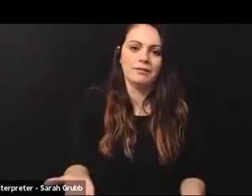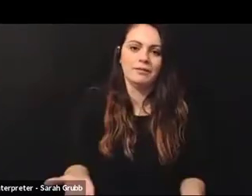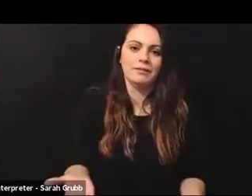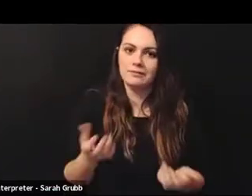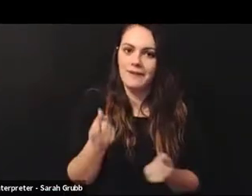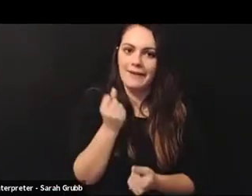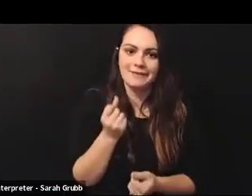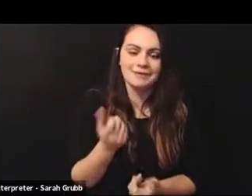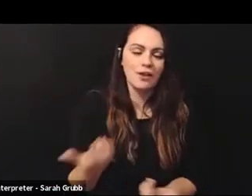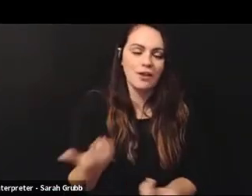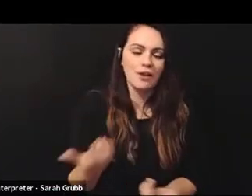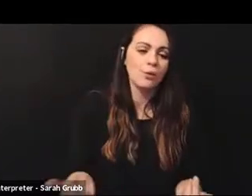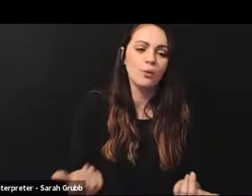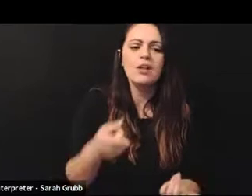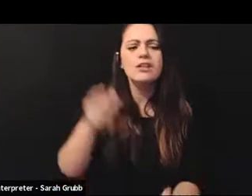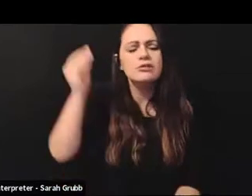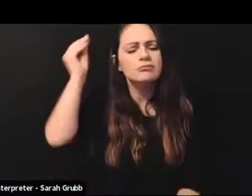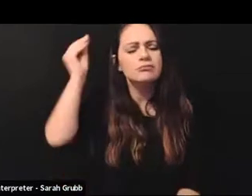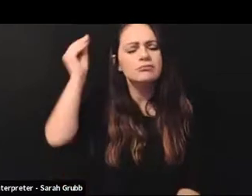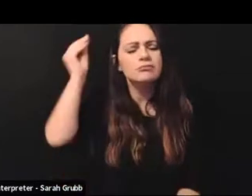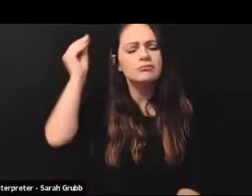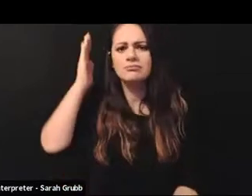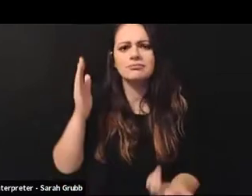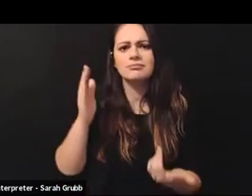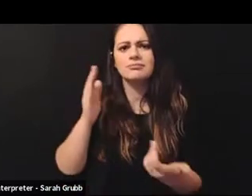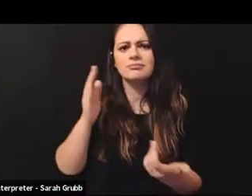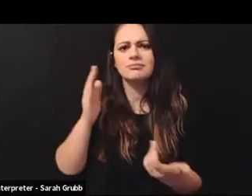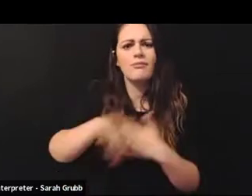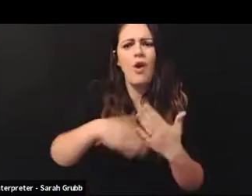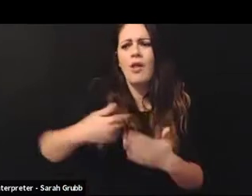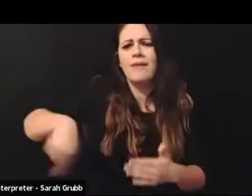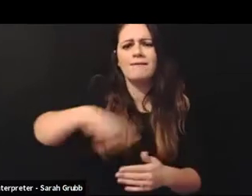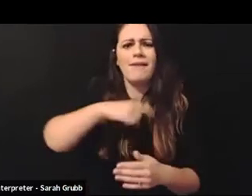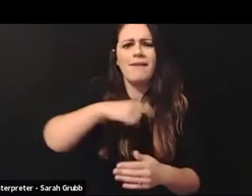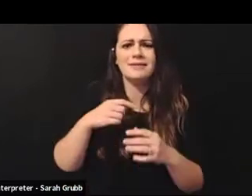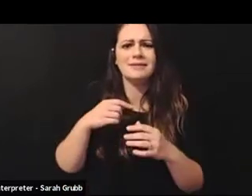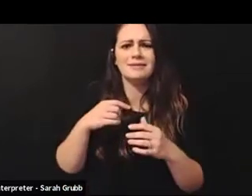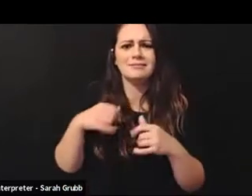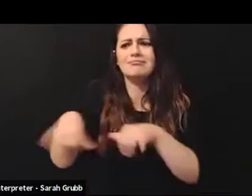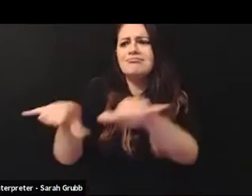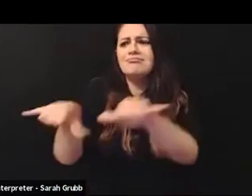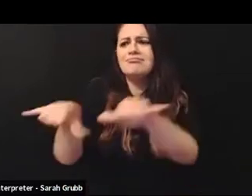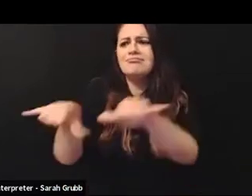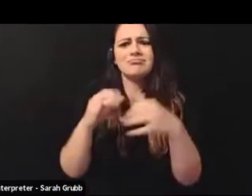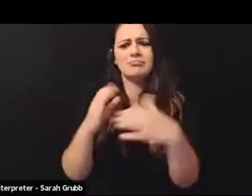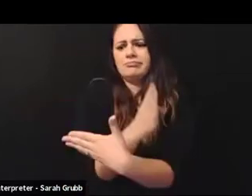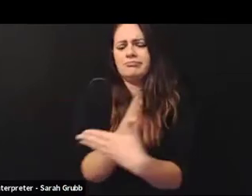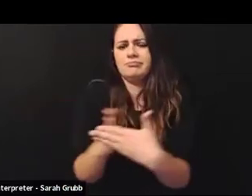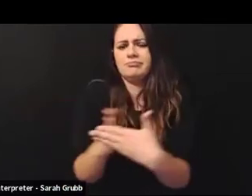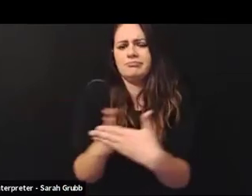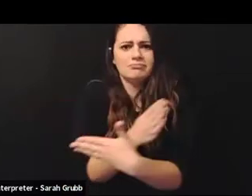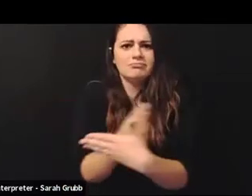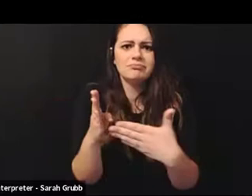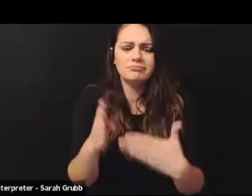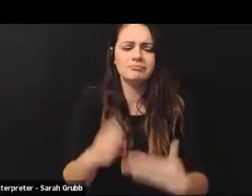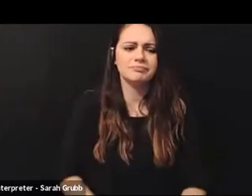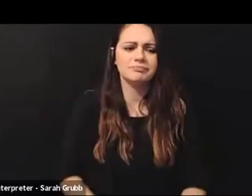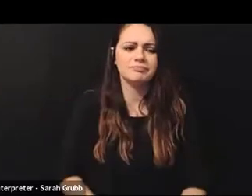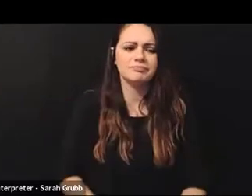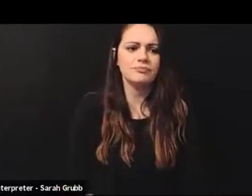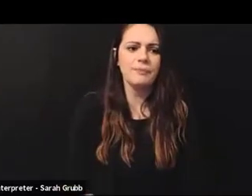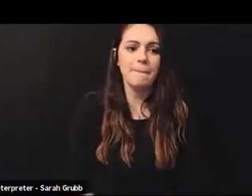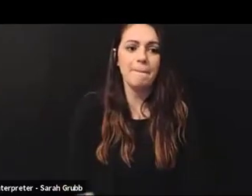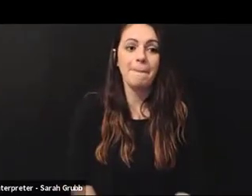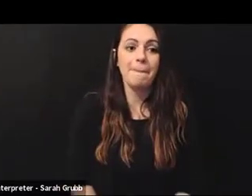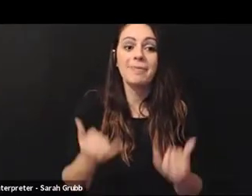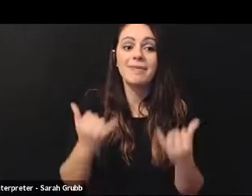So just keep that in mind, that we're all somewhere on the spectrum. I thought now what might be fun would be for us to do a